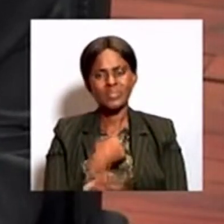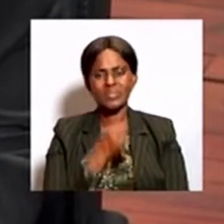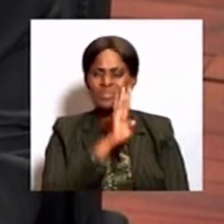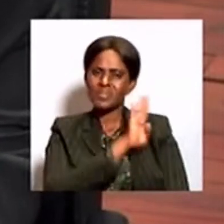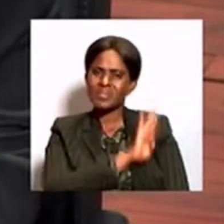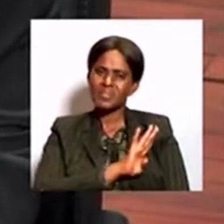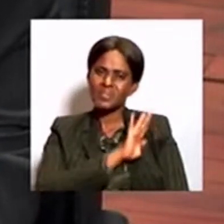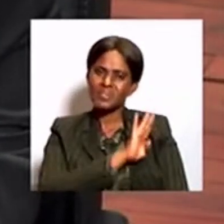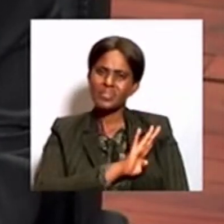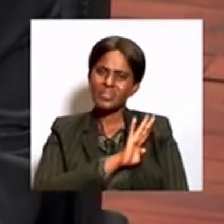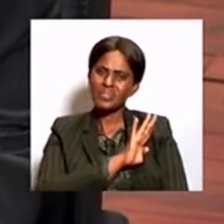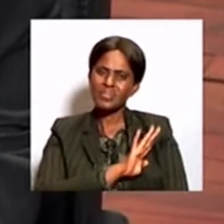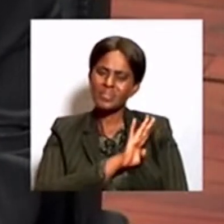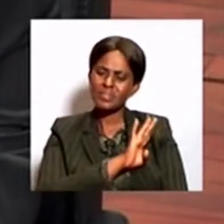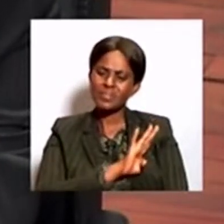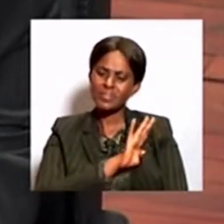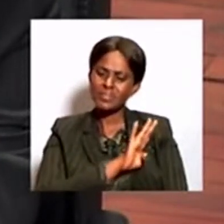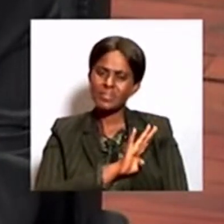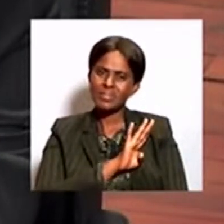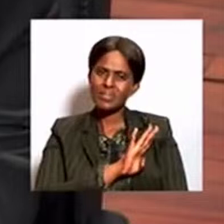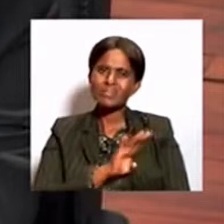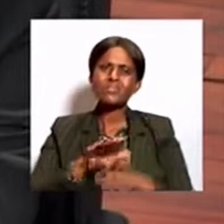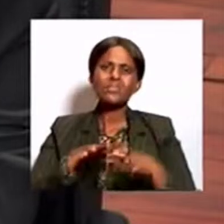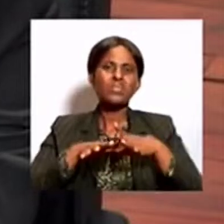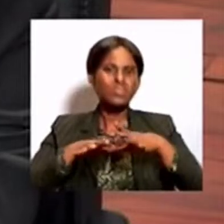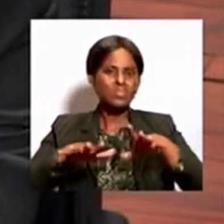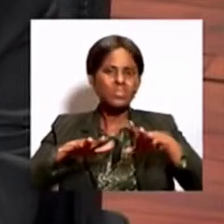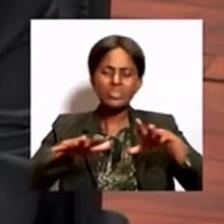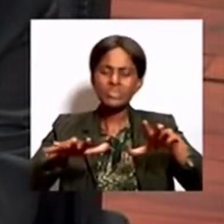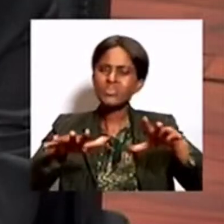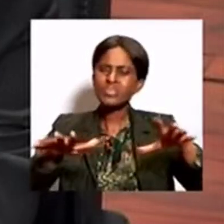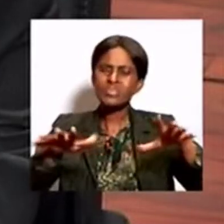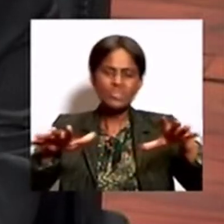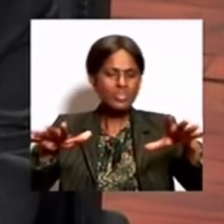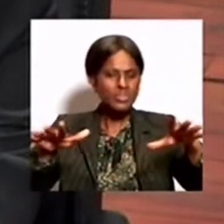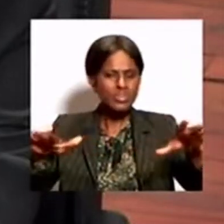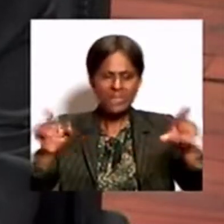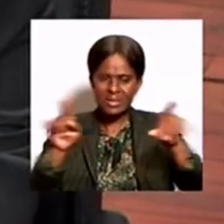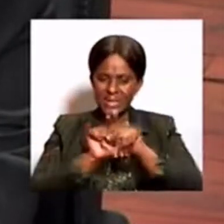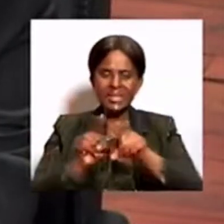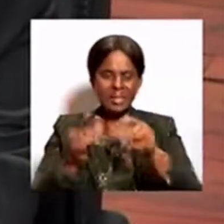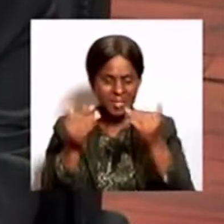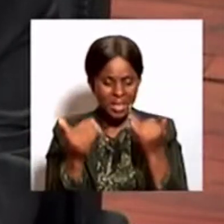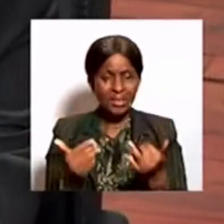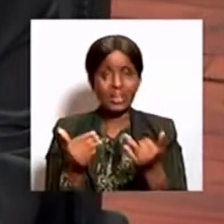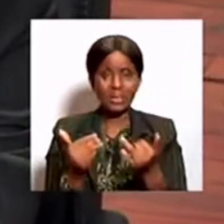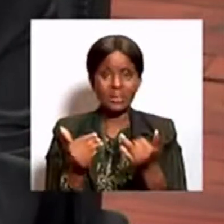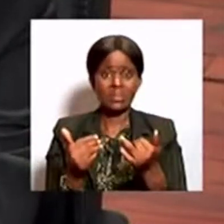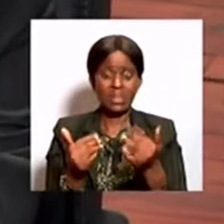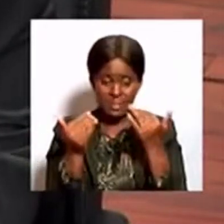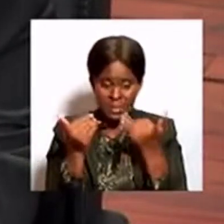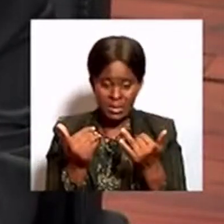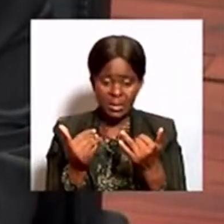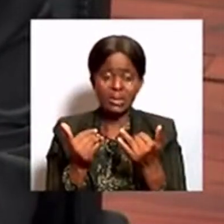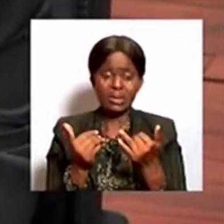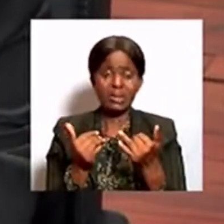decay is widespread, that even now, you as